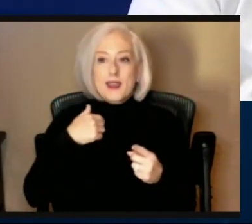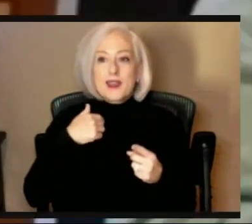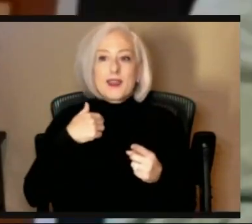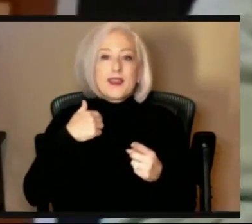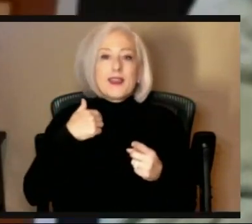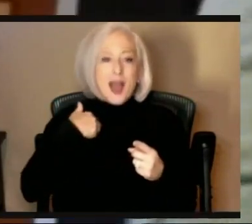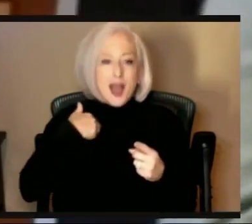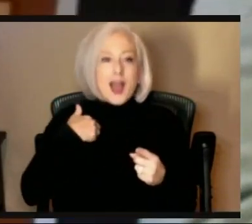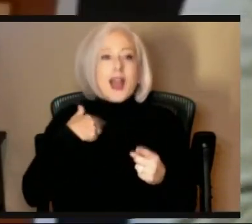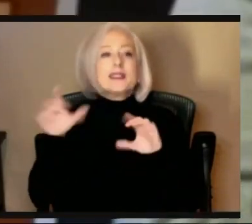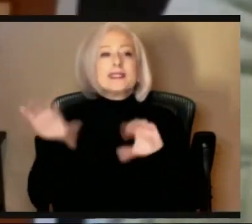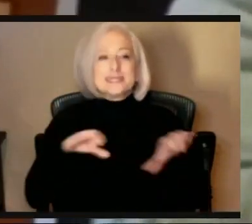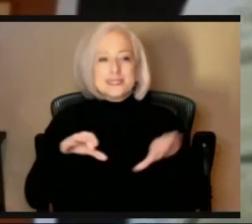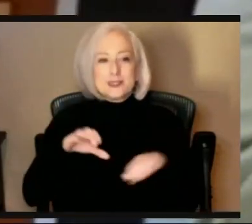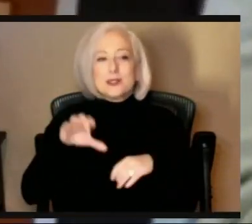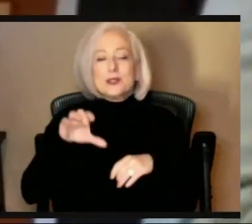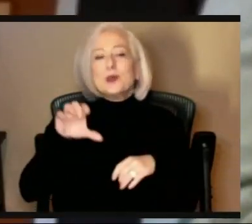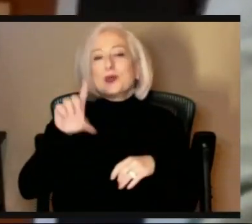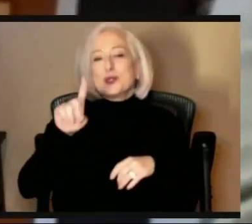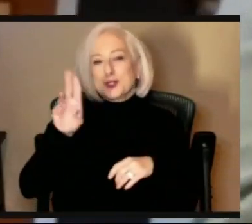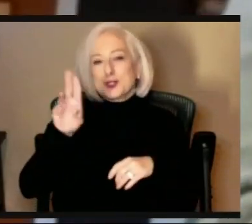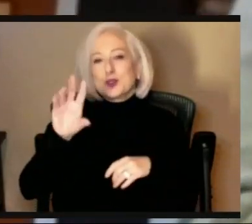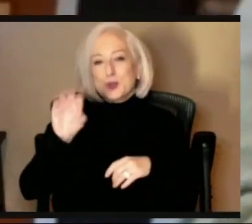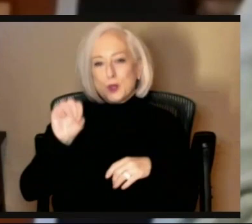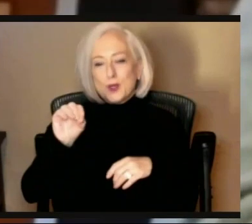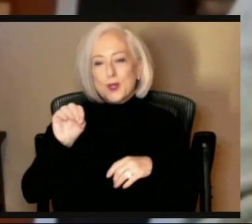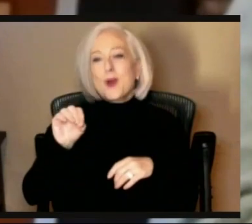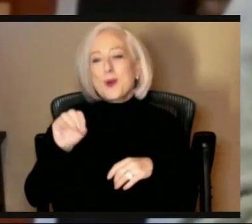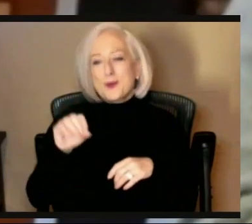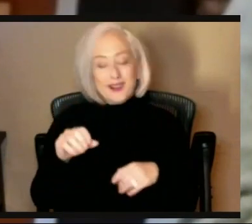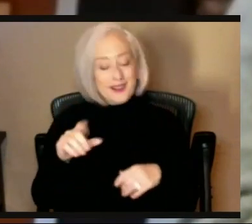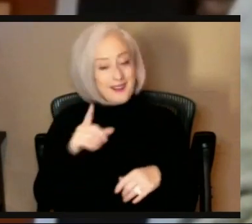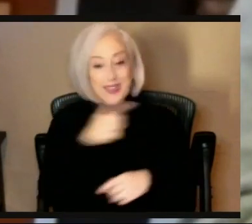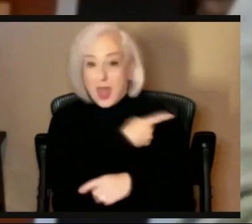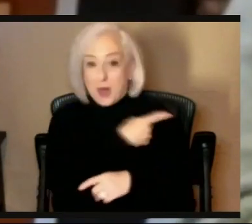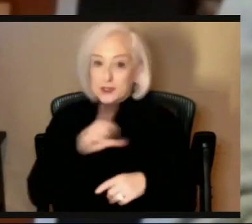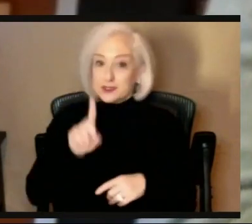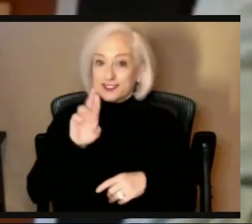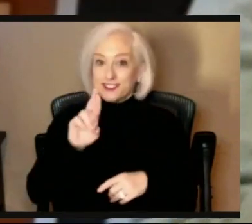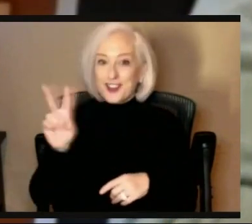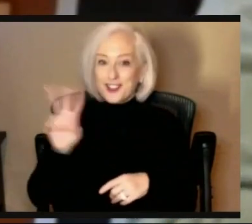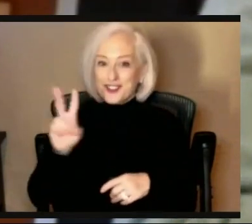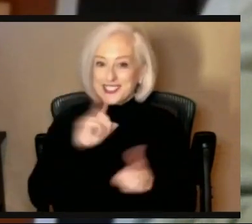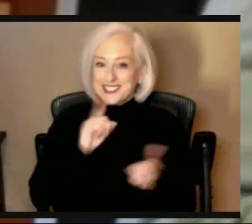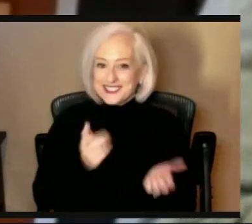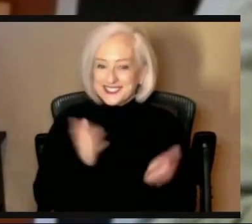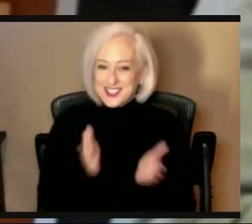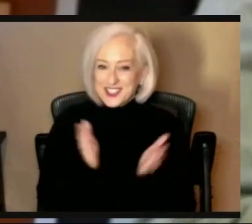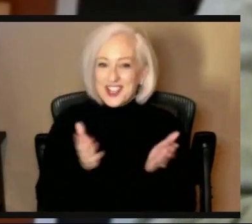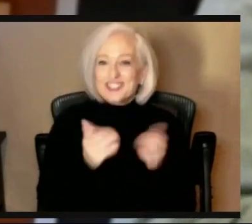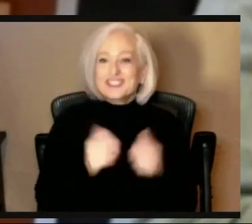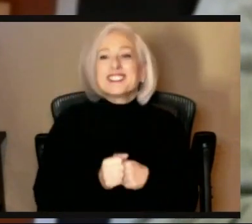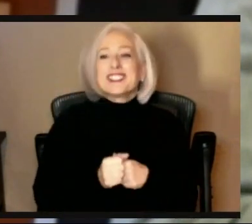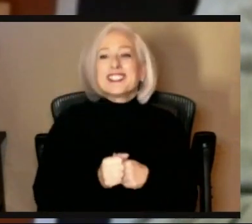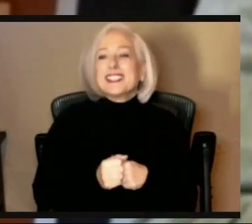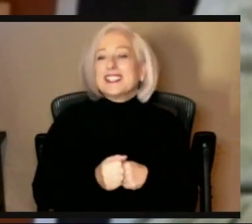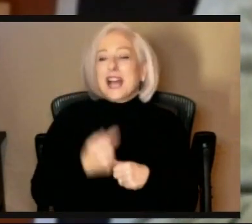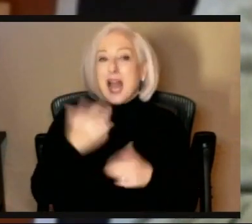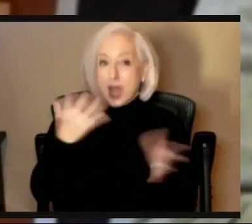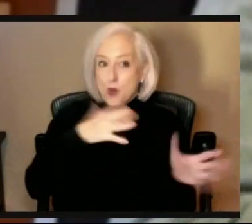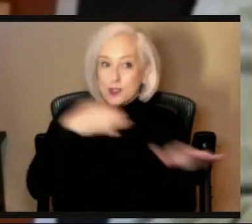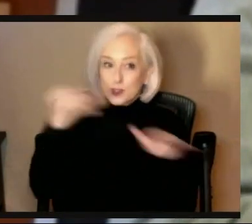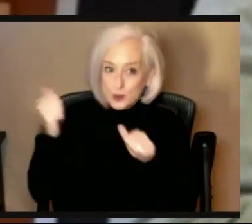session. On Dr. V's suggestion, I wanted to take out a school, and he said, "No, you can't do that."